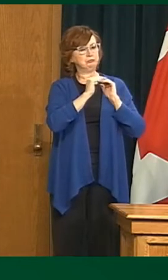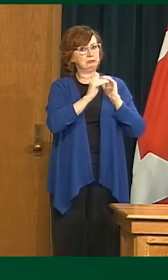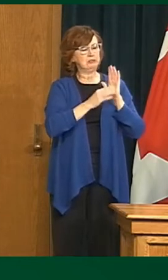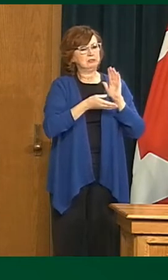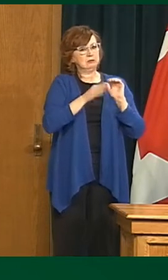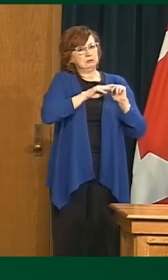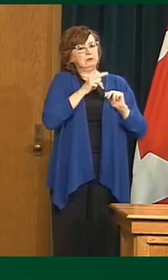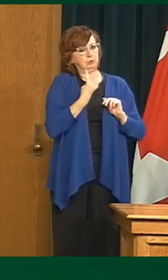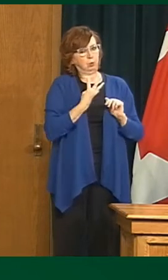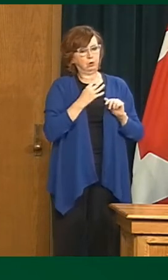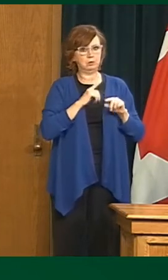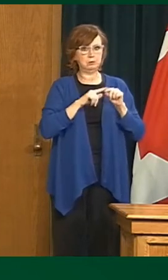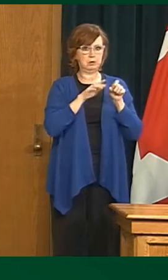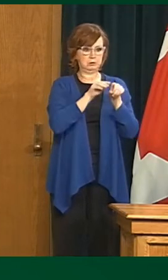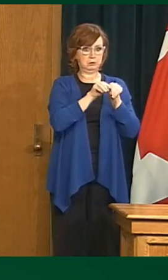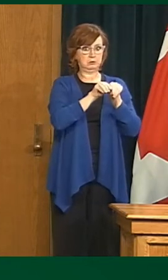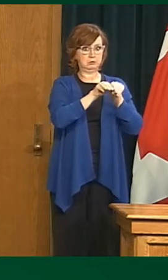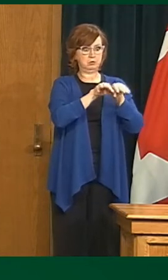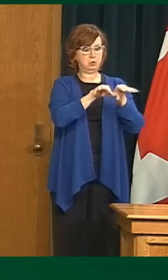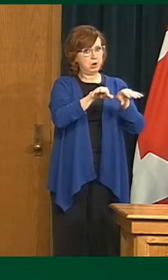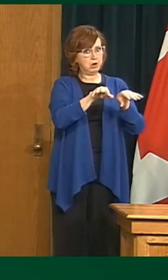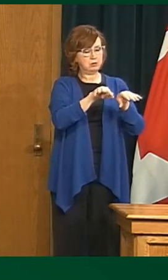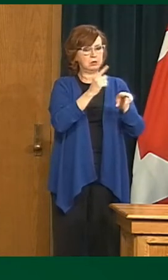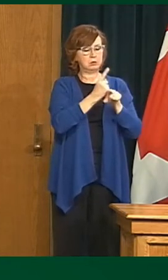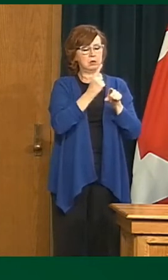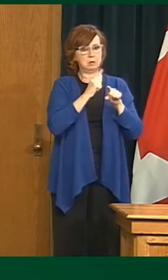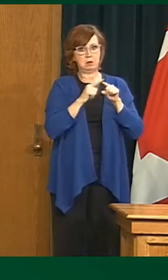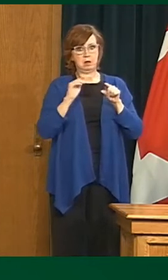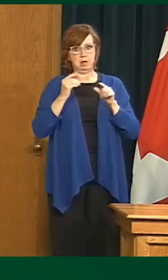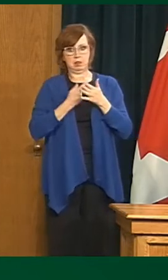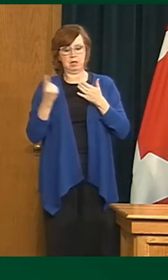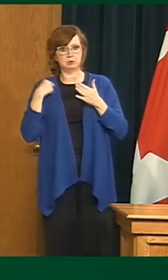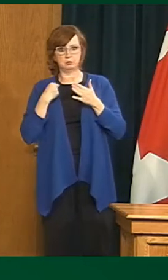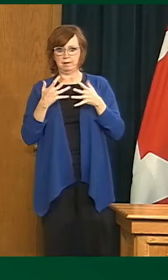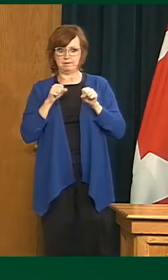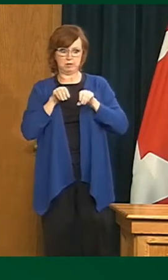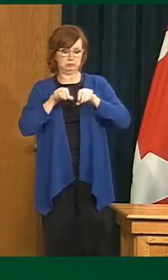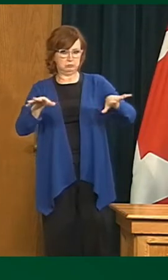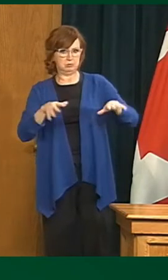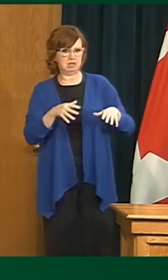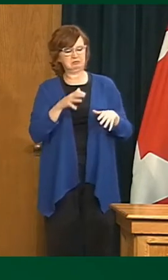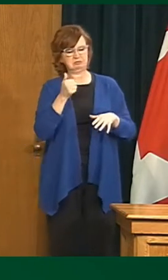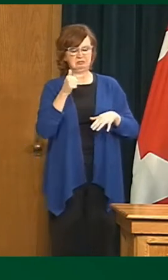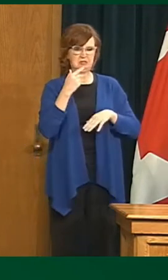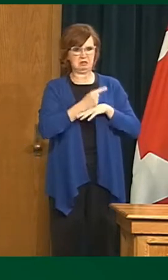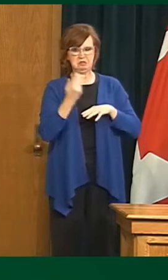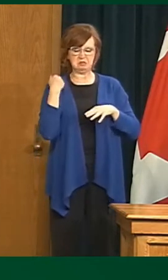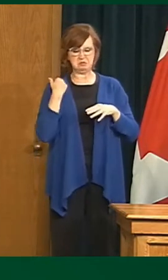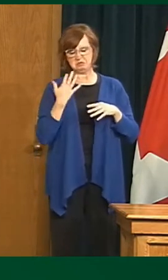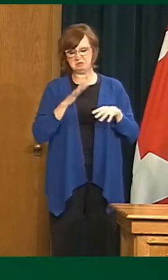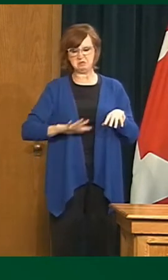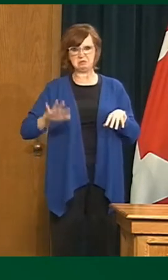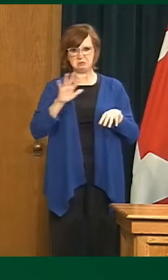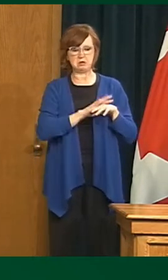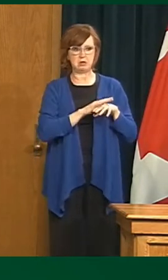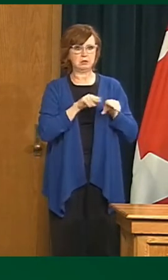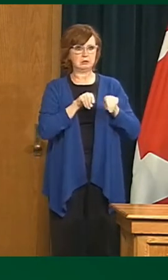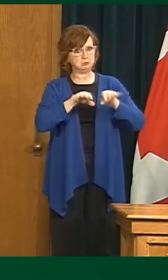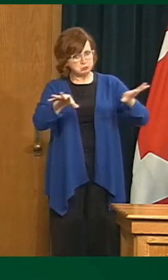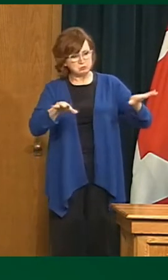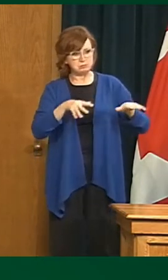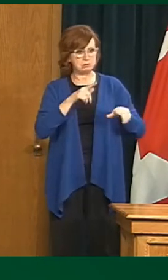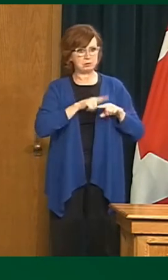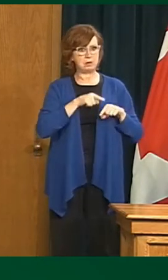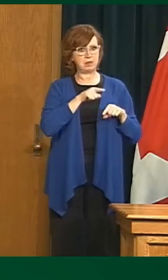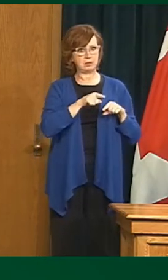north, but it is spreading at a much slower pace than it was a week ago or 10 days ago. And that is thanks to the tremendous effort